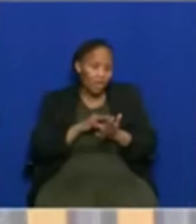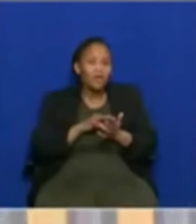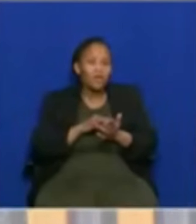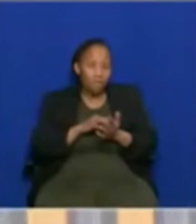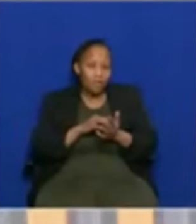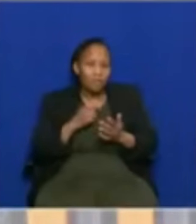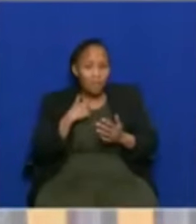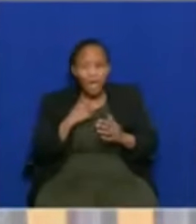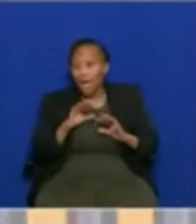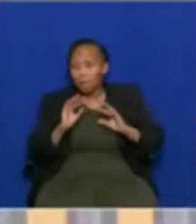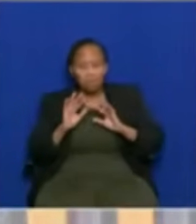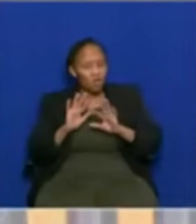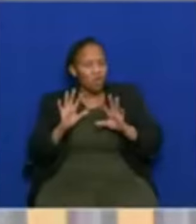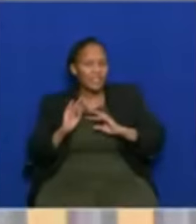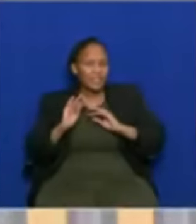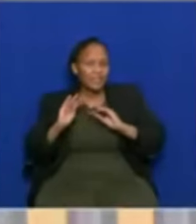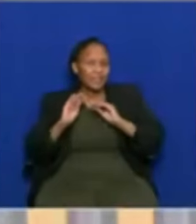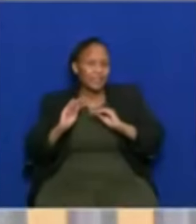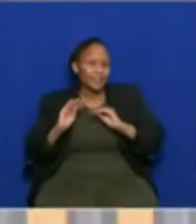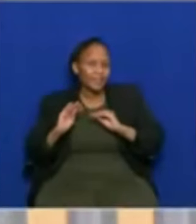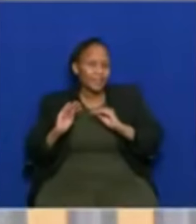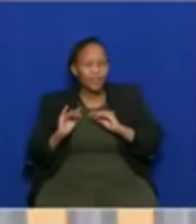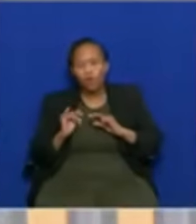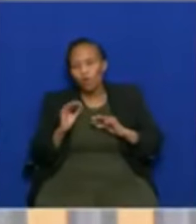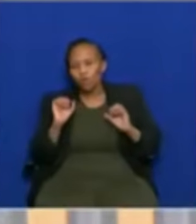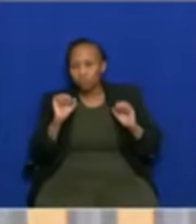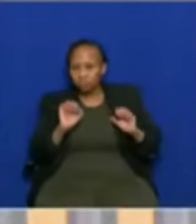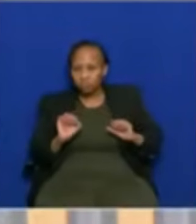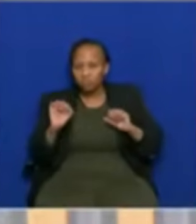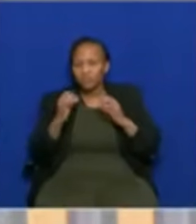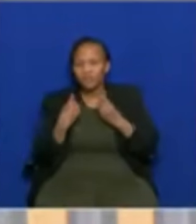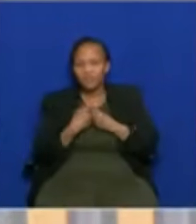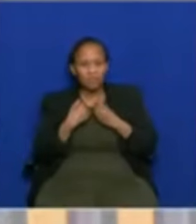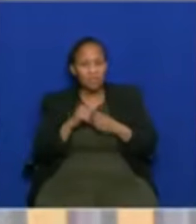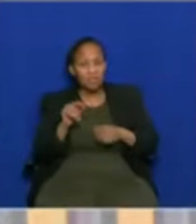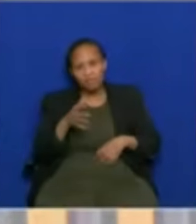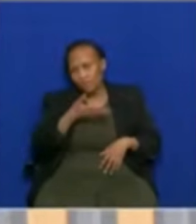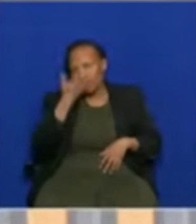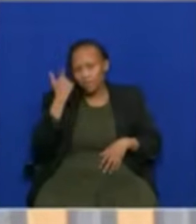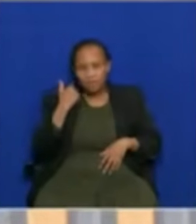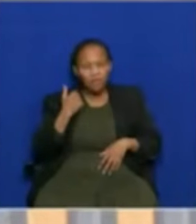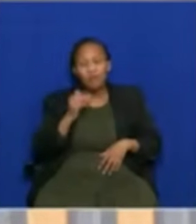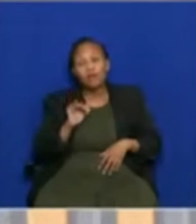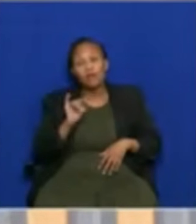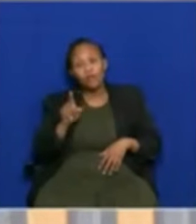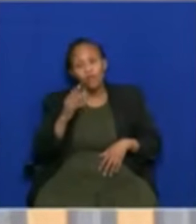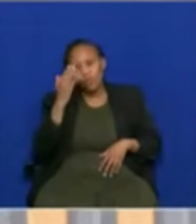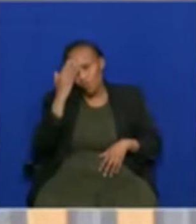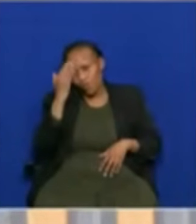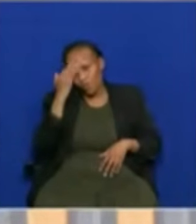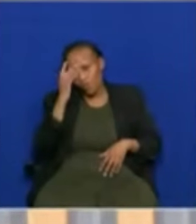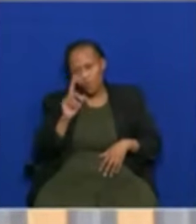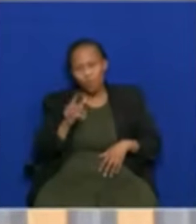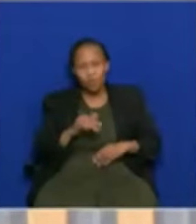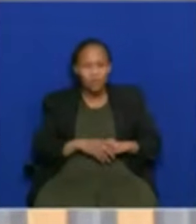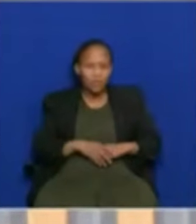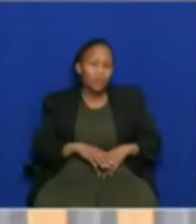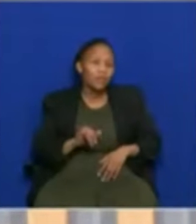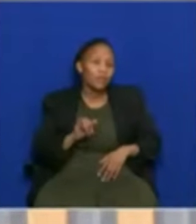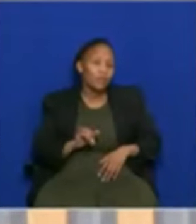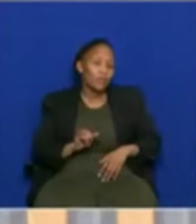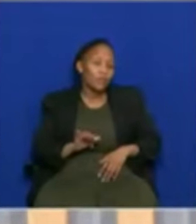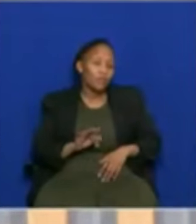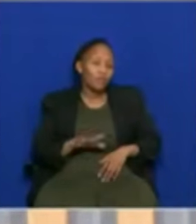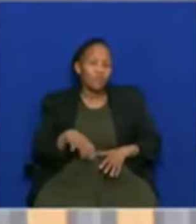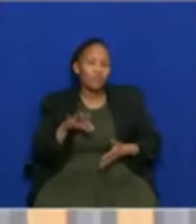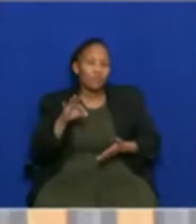or speaking to you about something that you don't know. As you would know, that when you sign and stand before a commissioner of